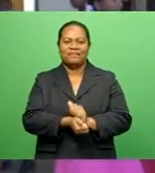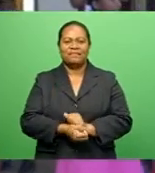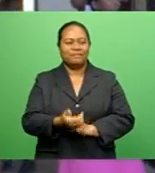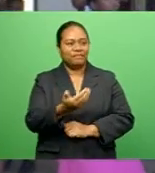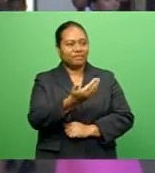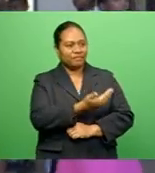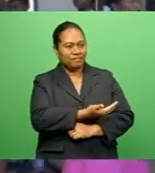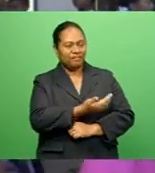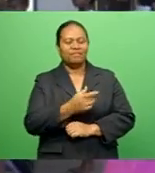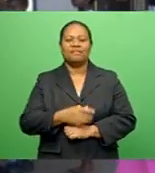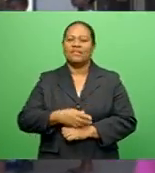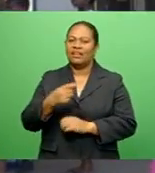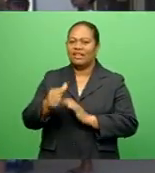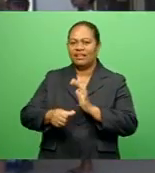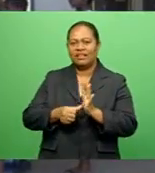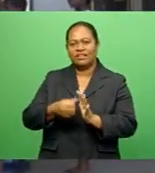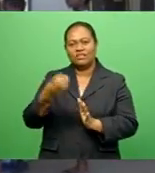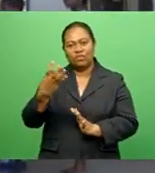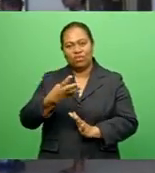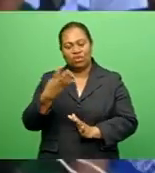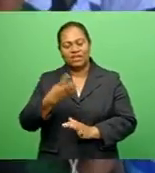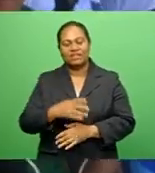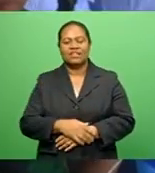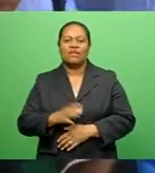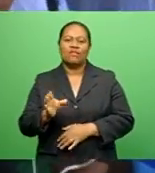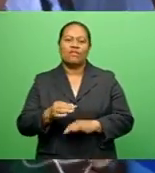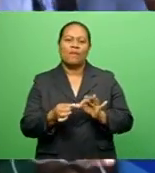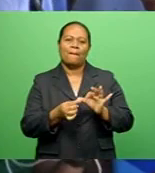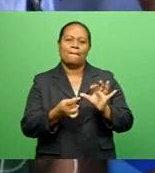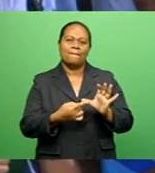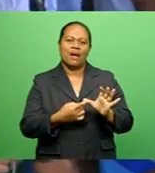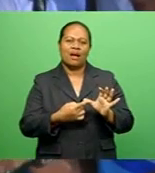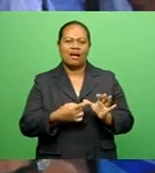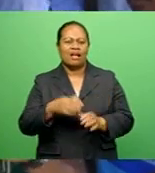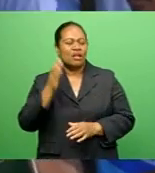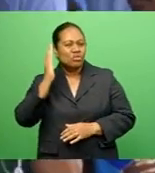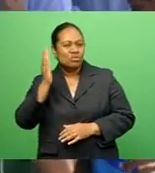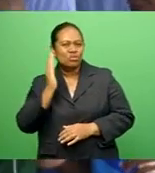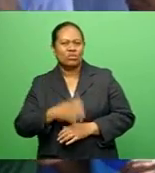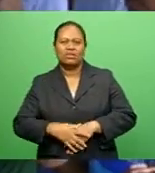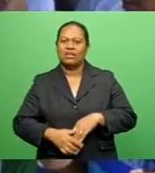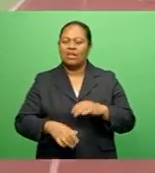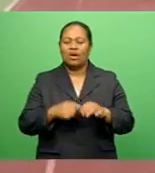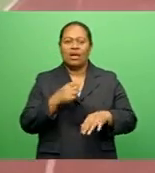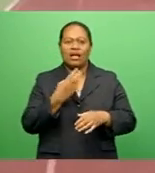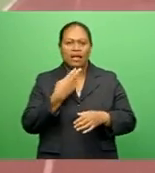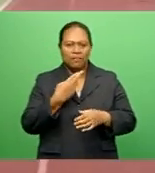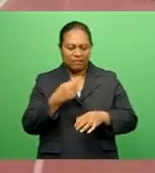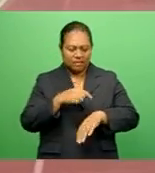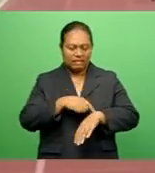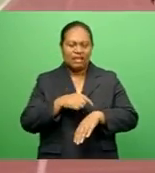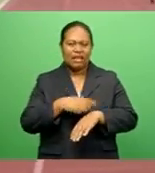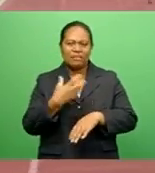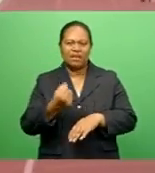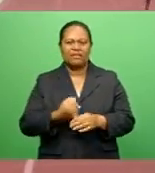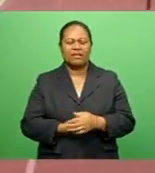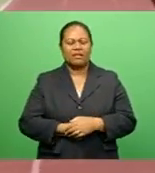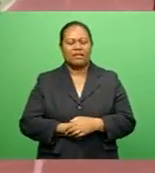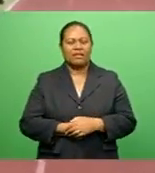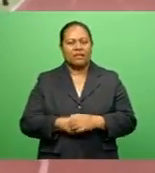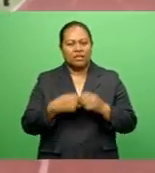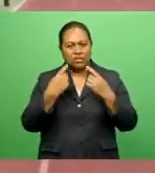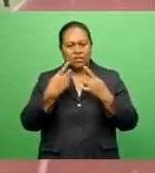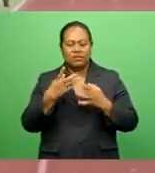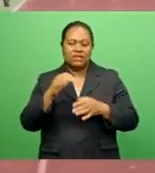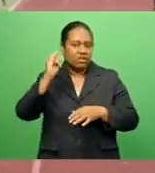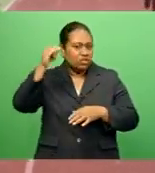particular is 14-year-old Kinisimere Savori of Ba Sangam College, who clocked a new time of 6 minutes and 14 seconds during